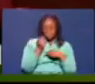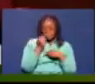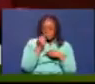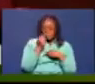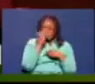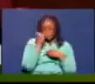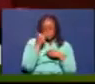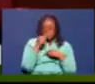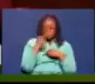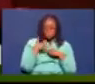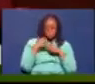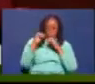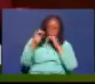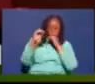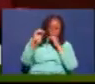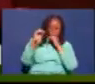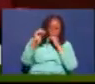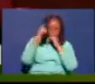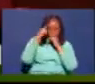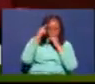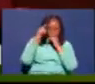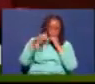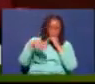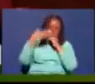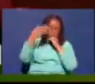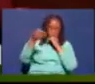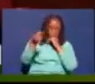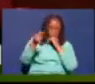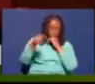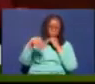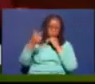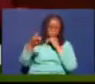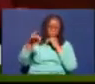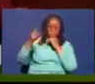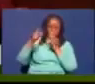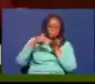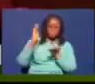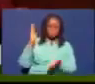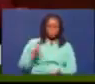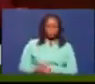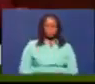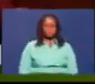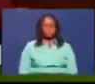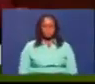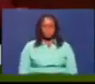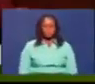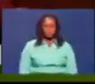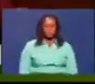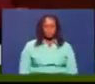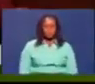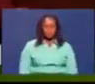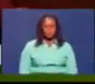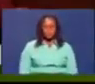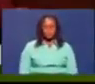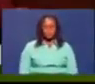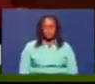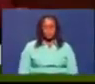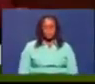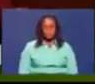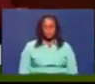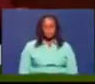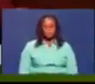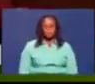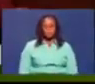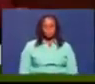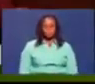that are coming. So I think the role of EPRA is also important to find out. Mr. Speaker, the other thing I think EPRA